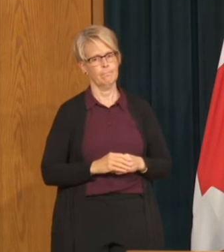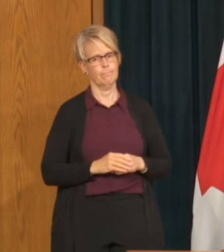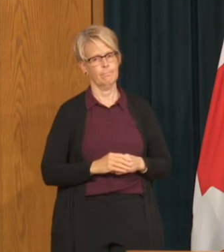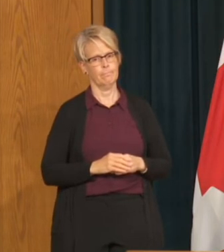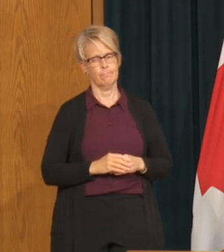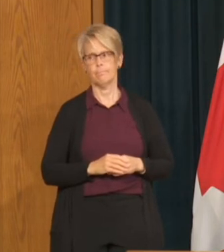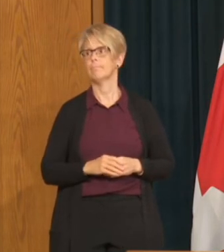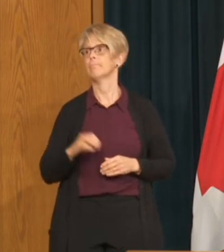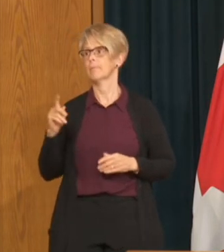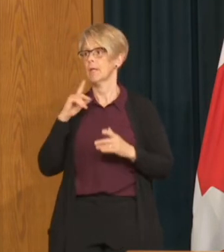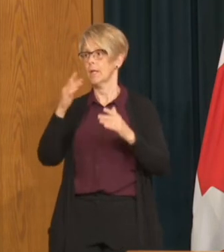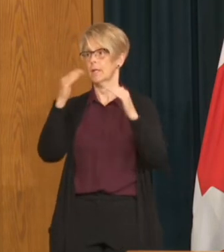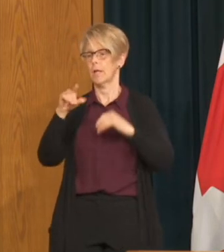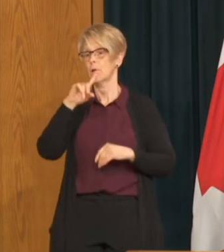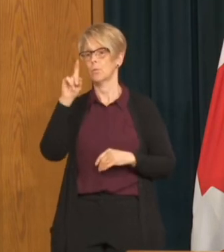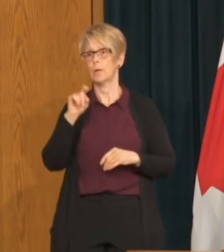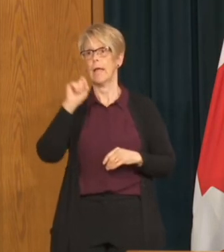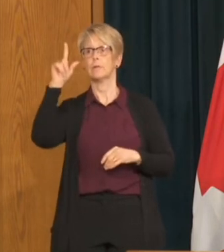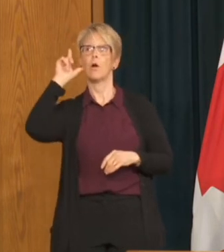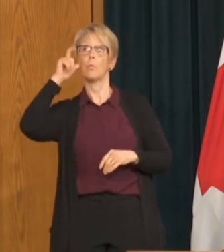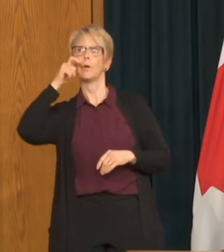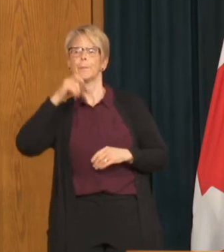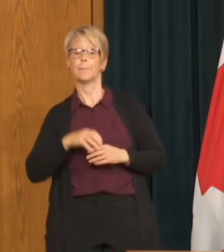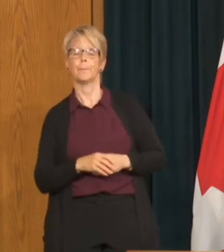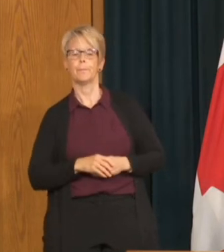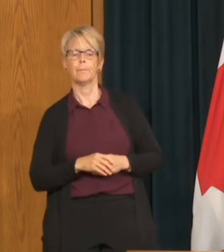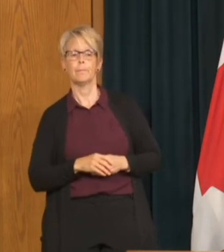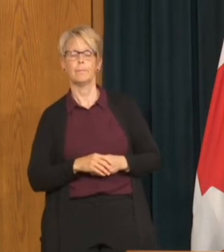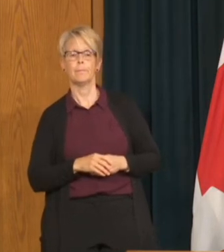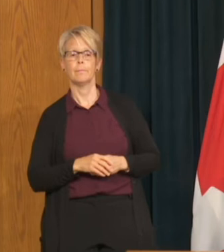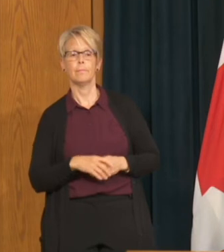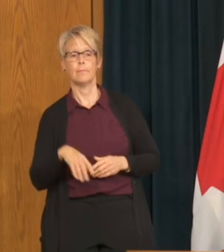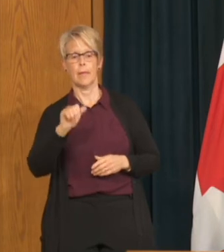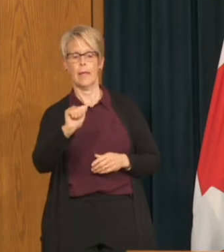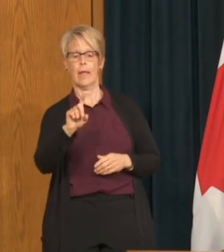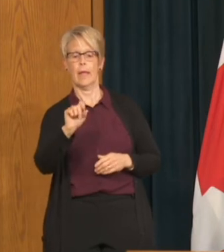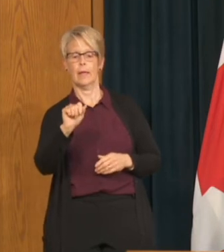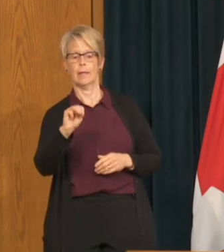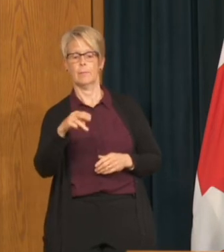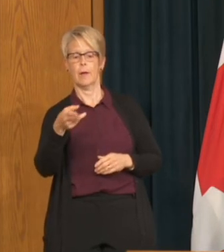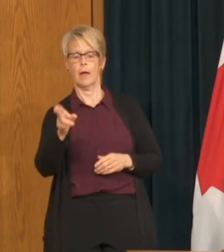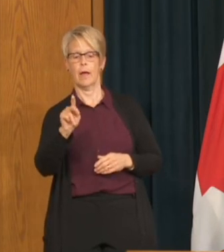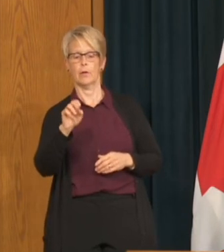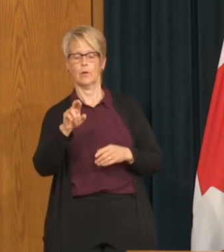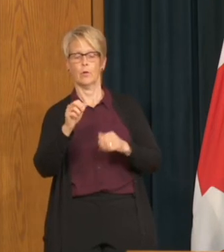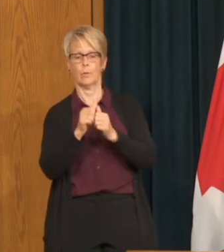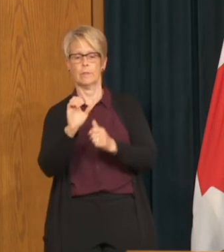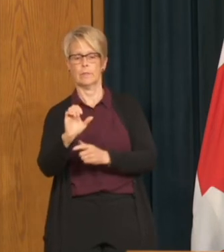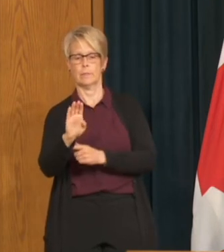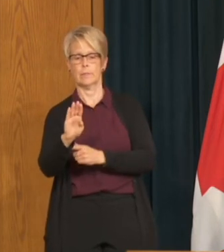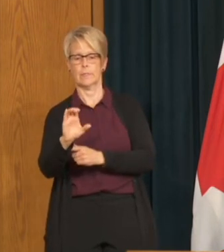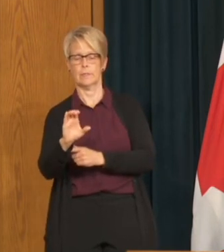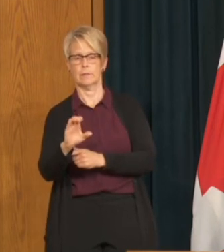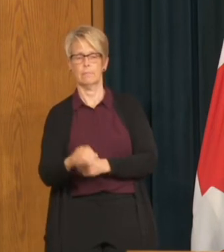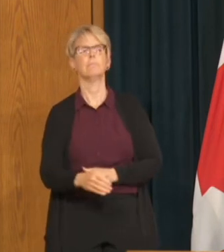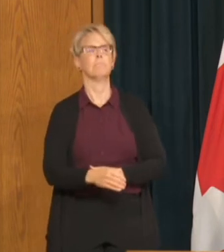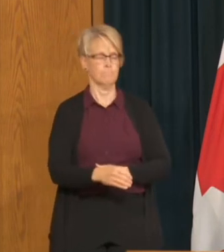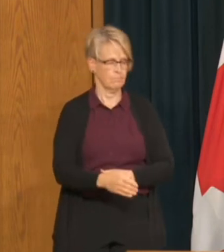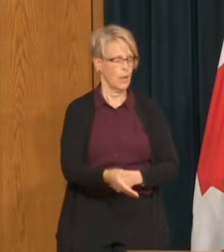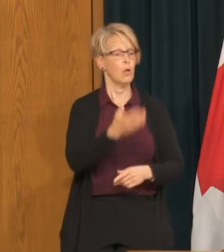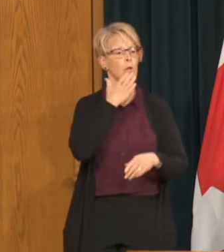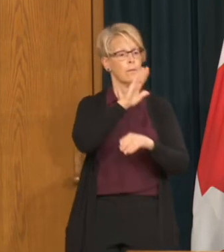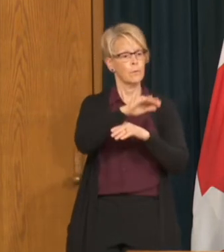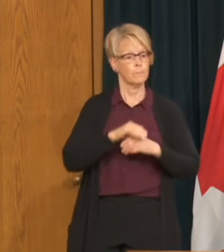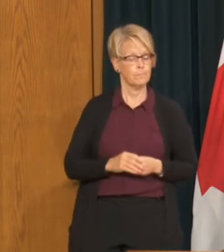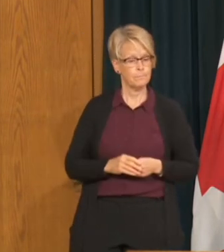We'll take our next question. Operator? We have Adam Hunter with CBC. Good afternoon.